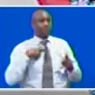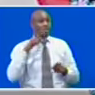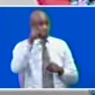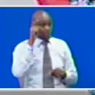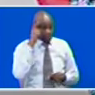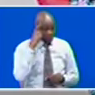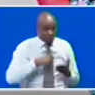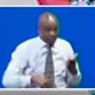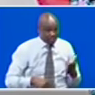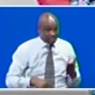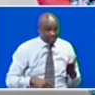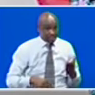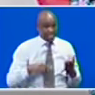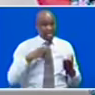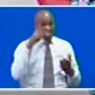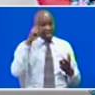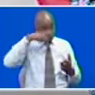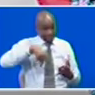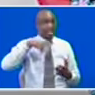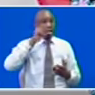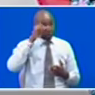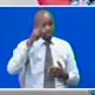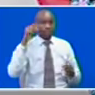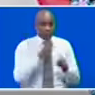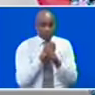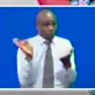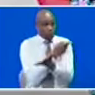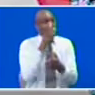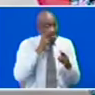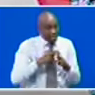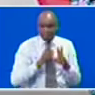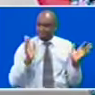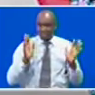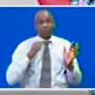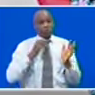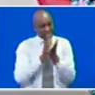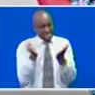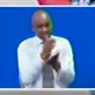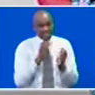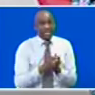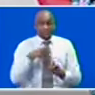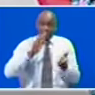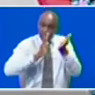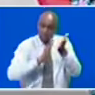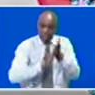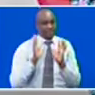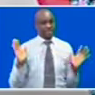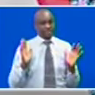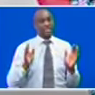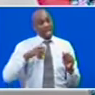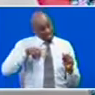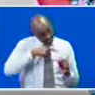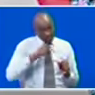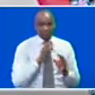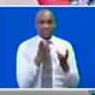that the KPMG cannot expunge any names from the register. They can make recommendations to us, and right, once we receive